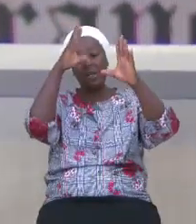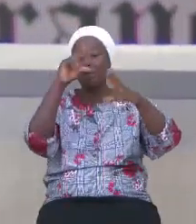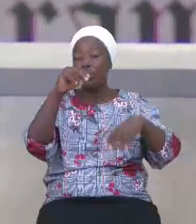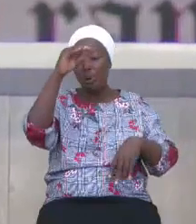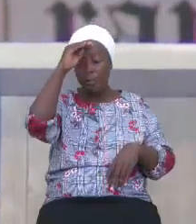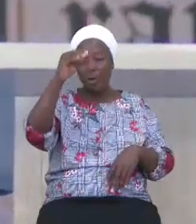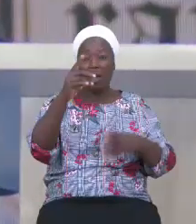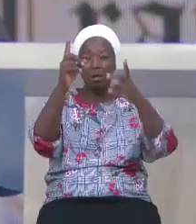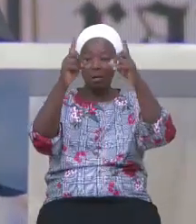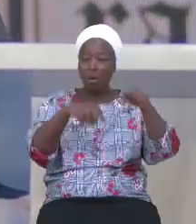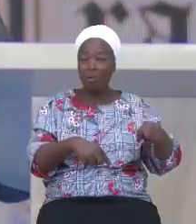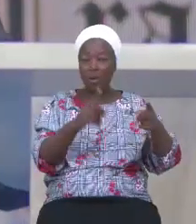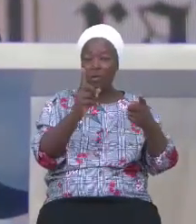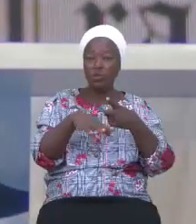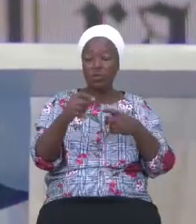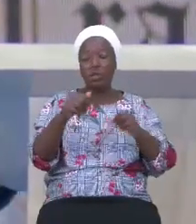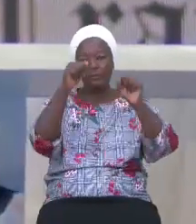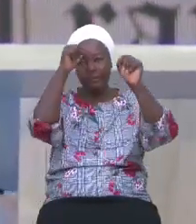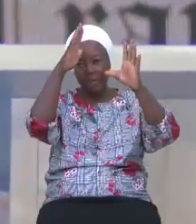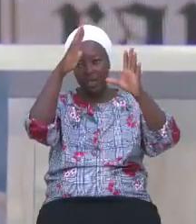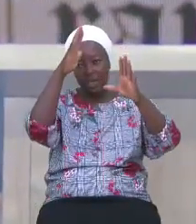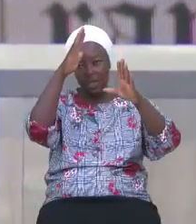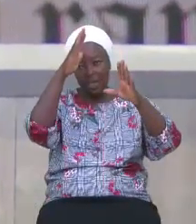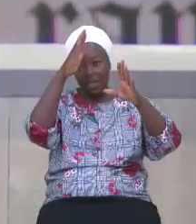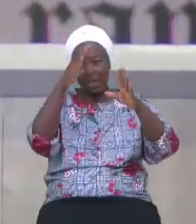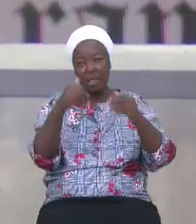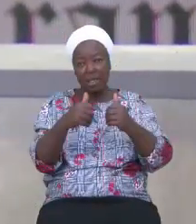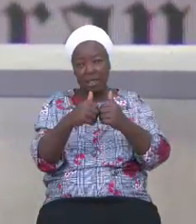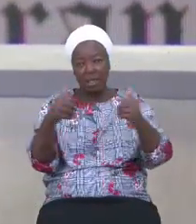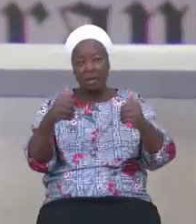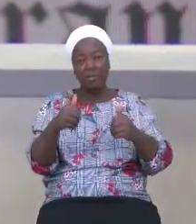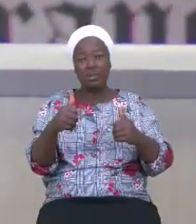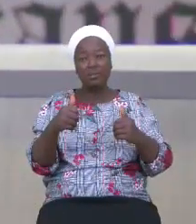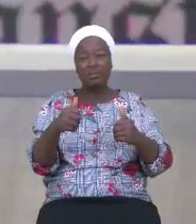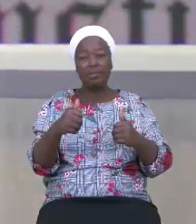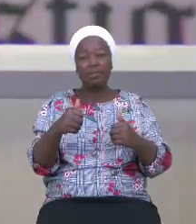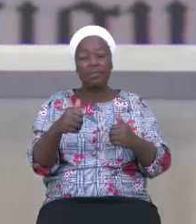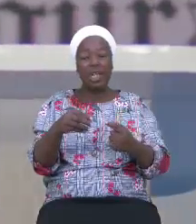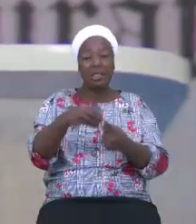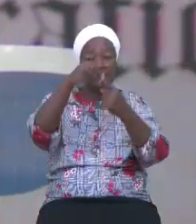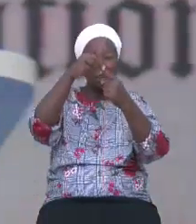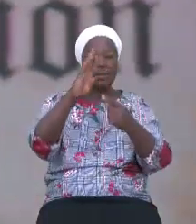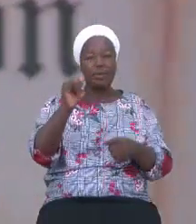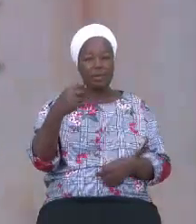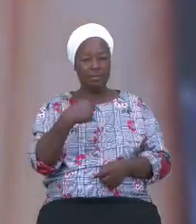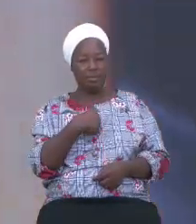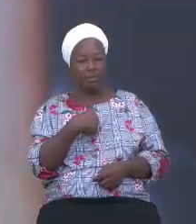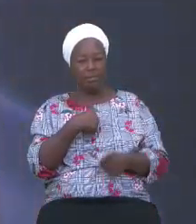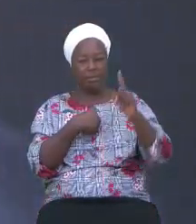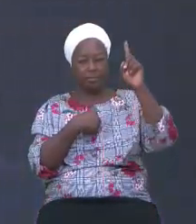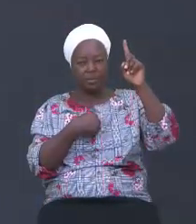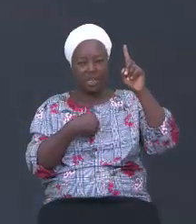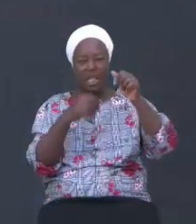man cometh unto the Father except by me. Everything he taught, everything